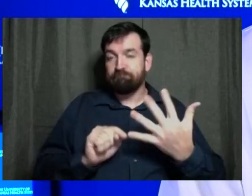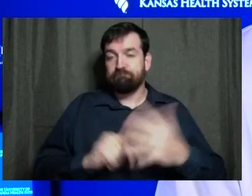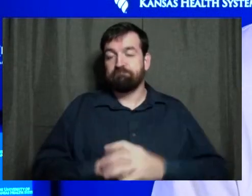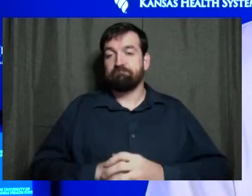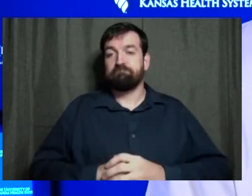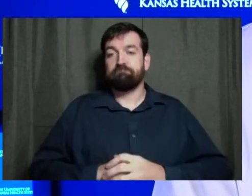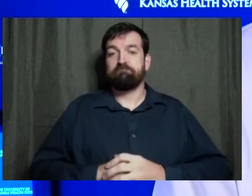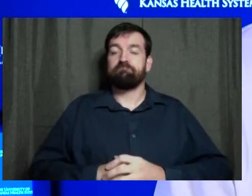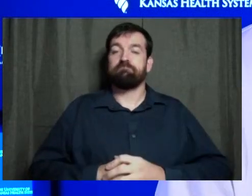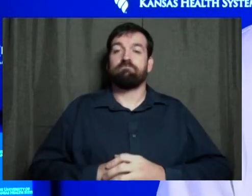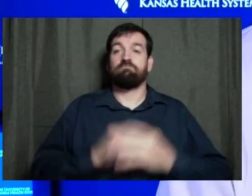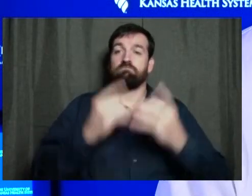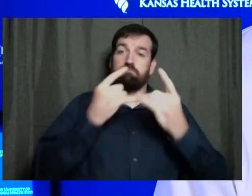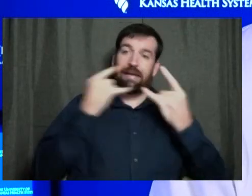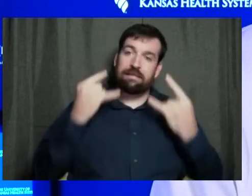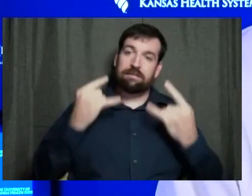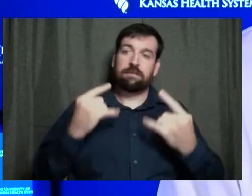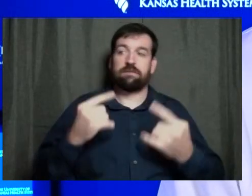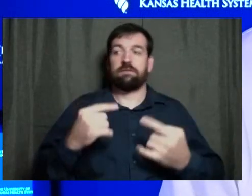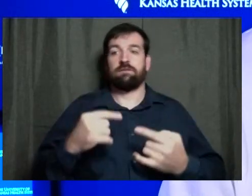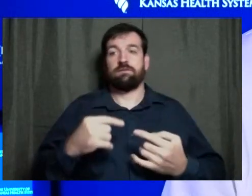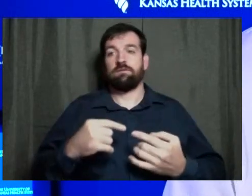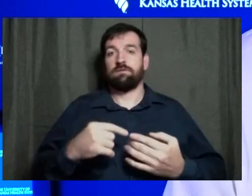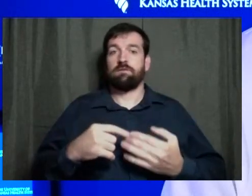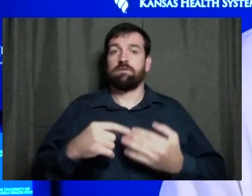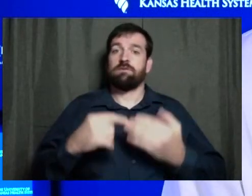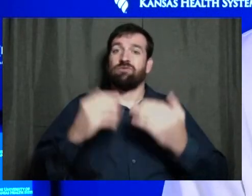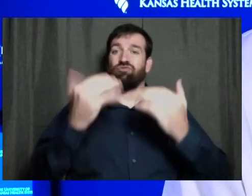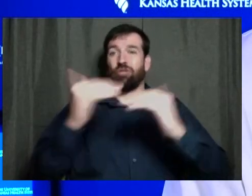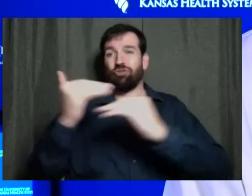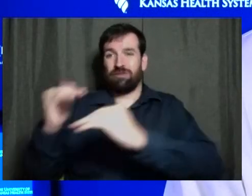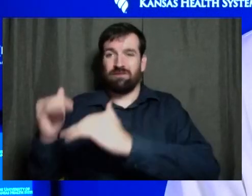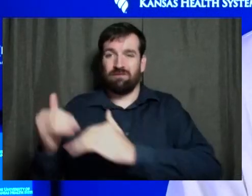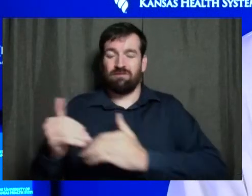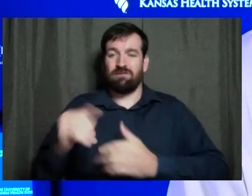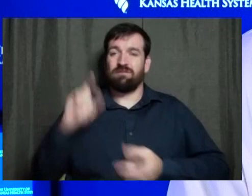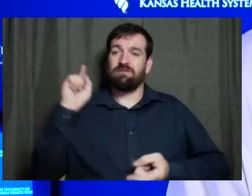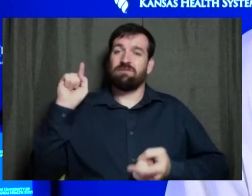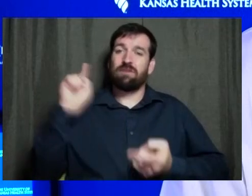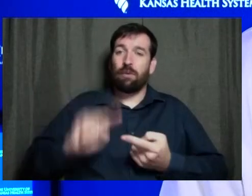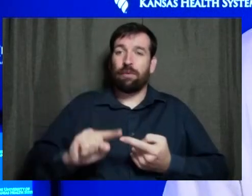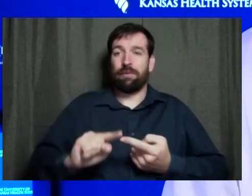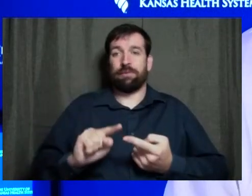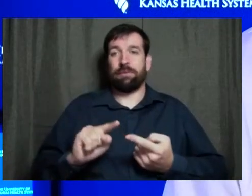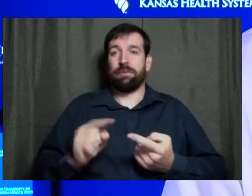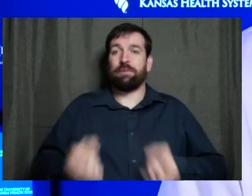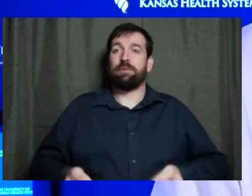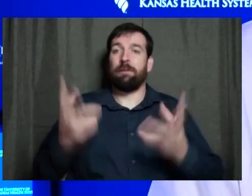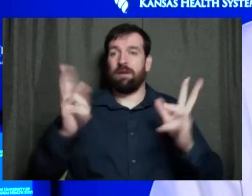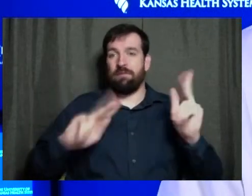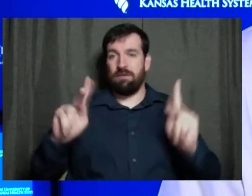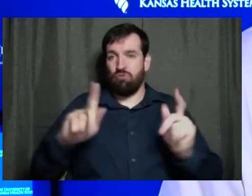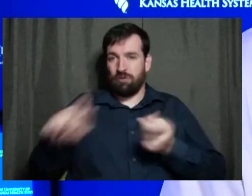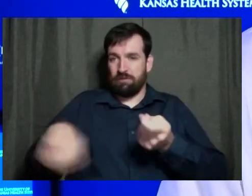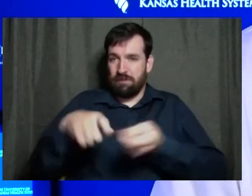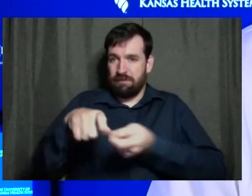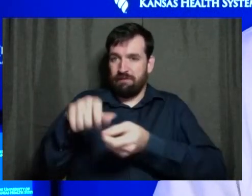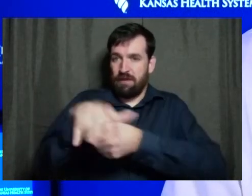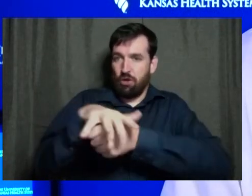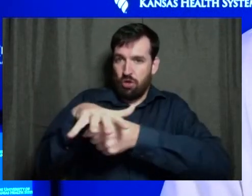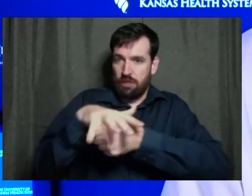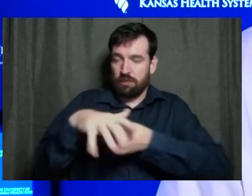masking, restrictions to help reduce overall the number of people in certain areas.